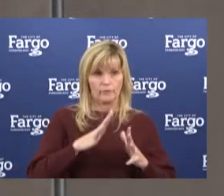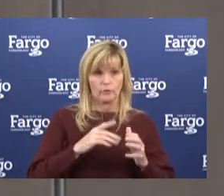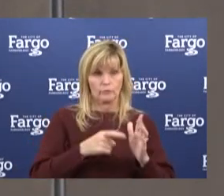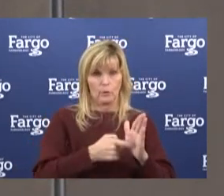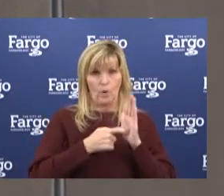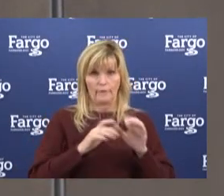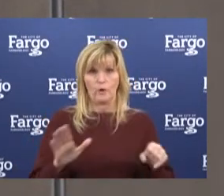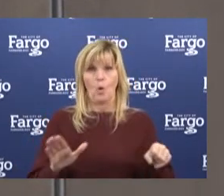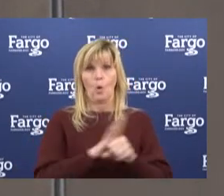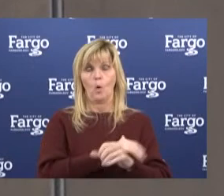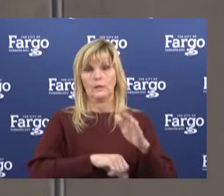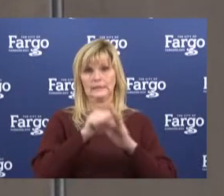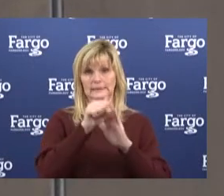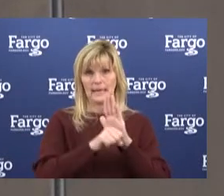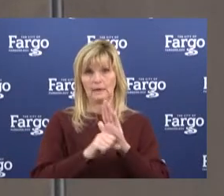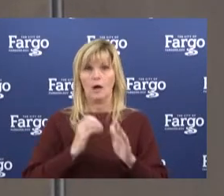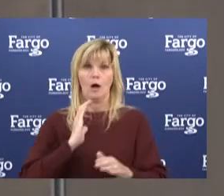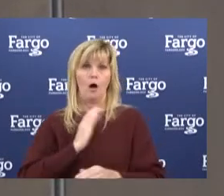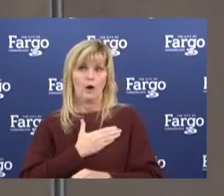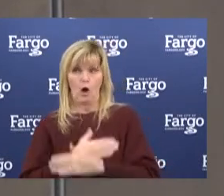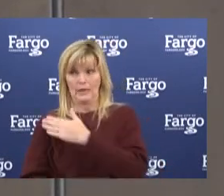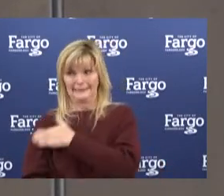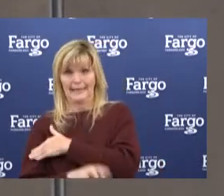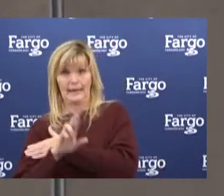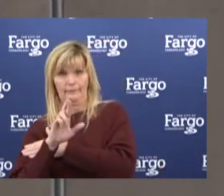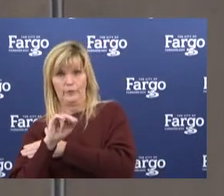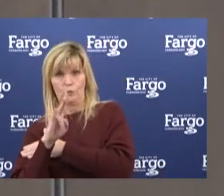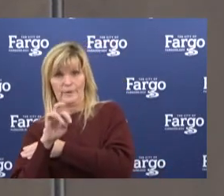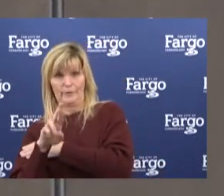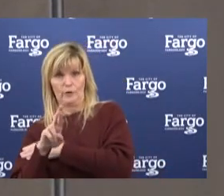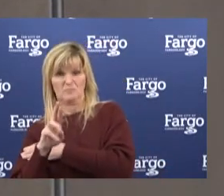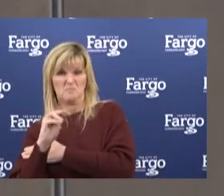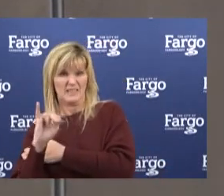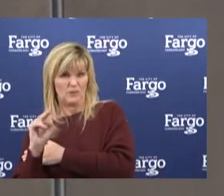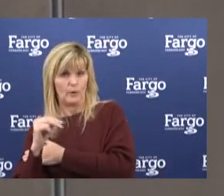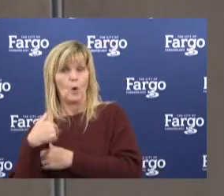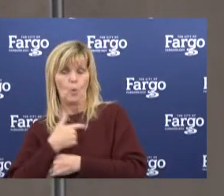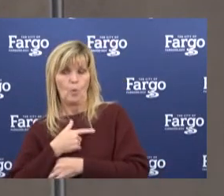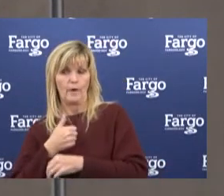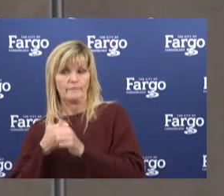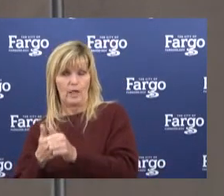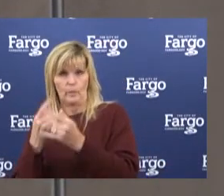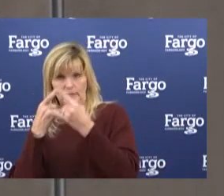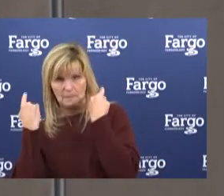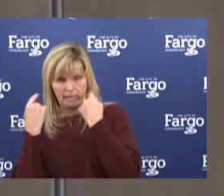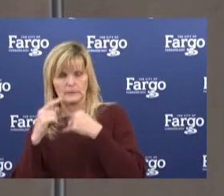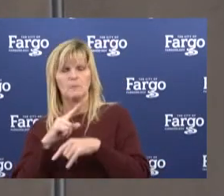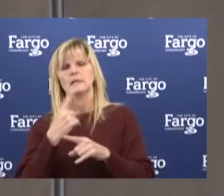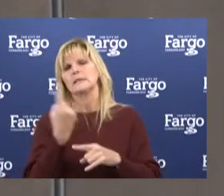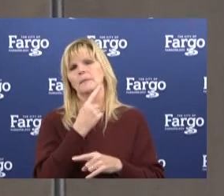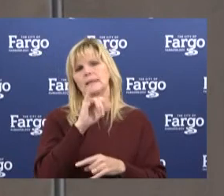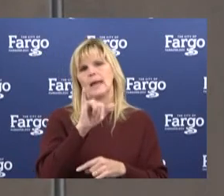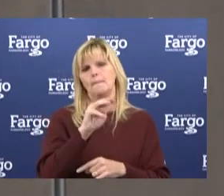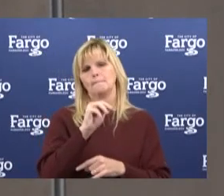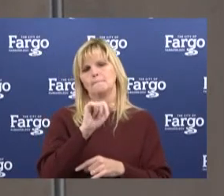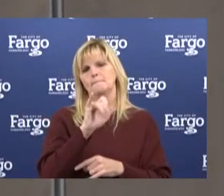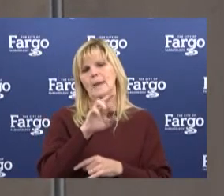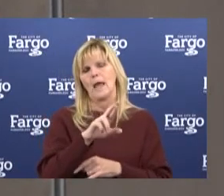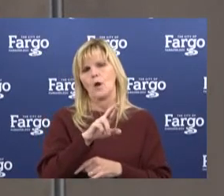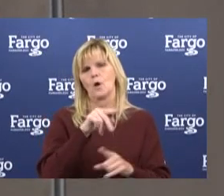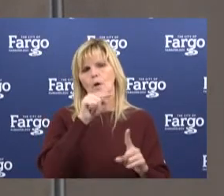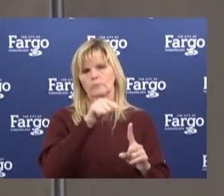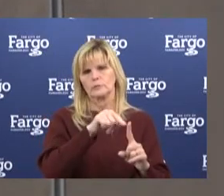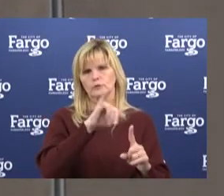So on our side of the river, we're all doing the mask thing. But something that Mayor Dardis said really struck me